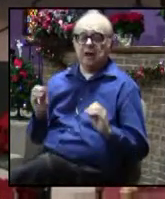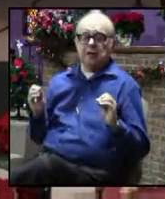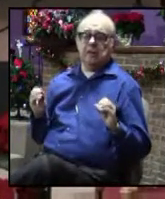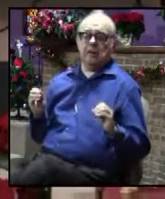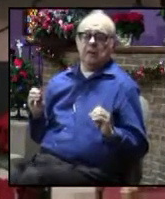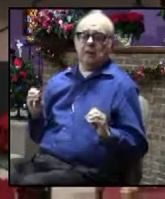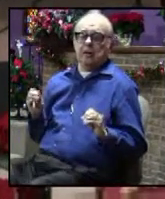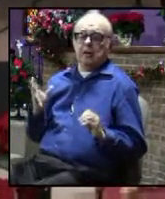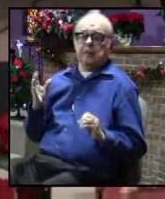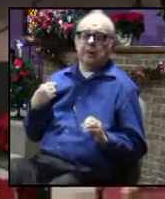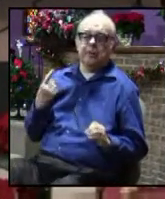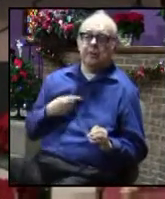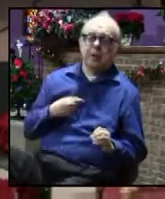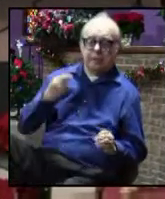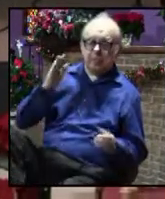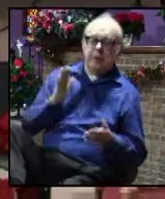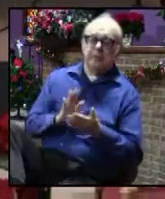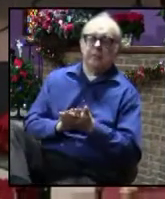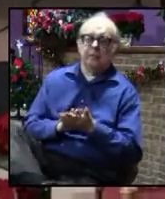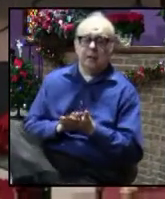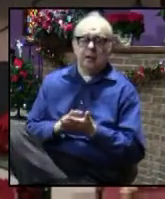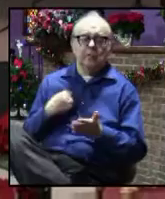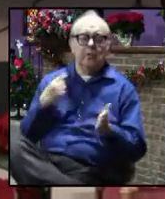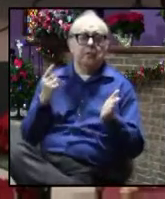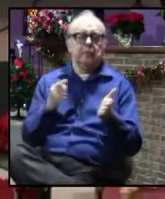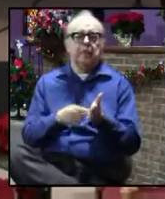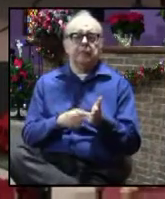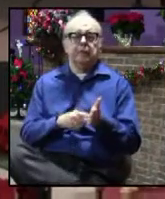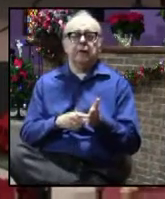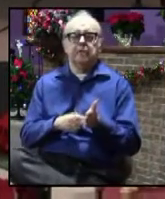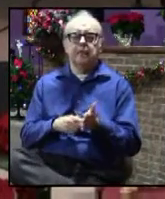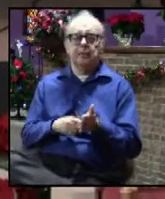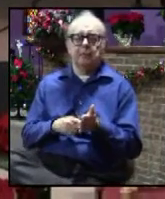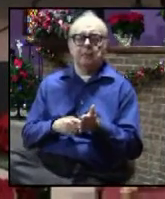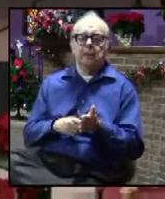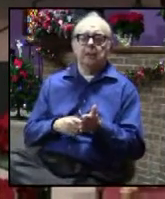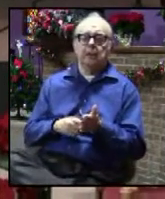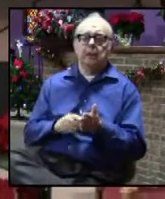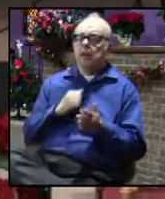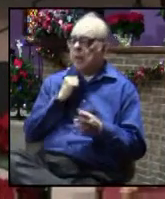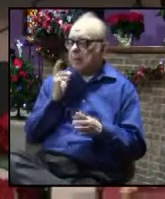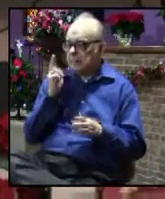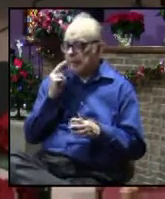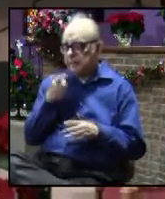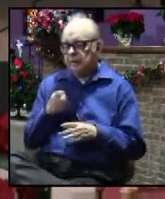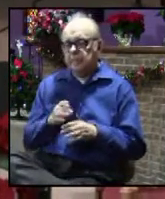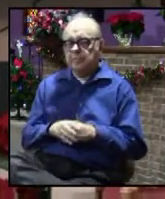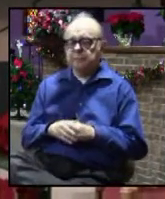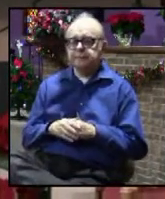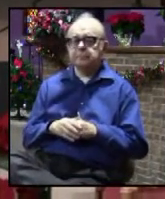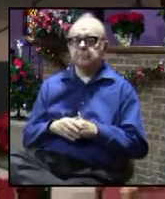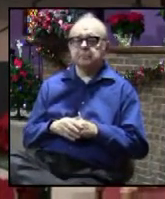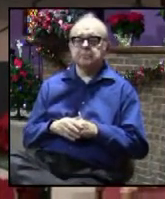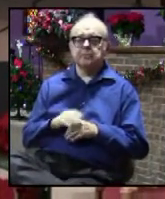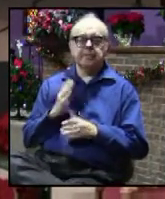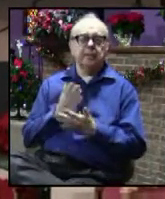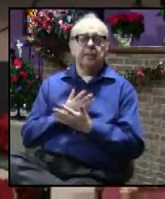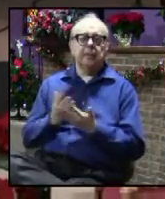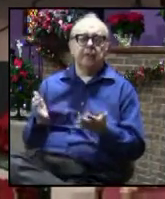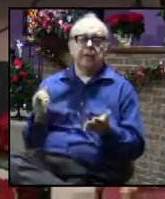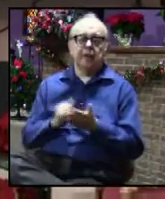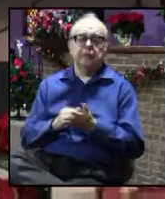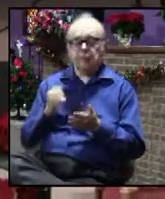because of what we believe and what we stand for. I will not make fun of you for anything you